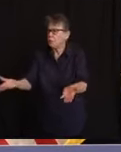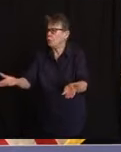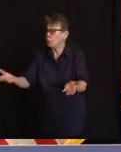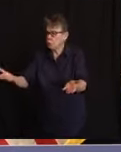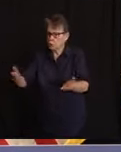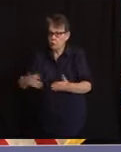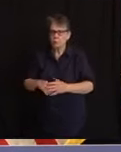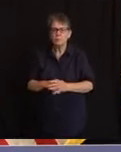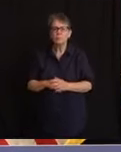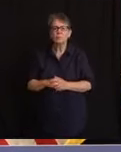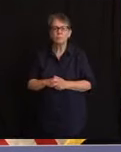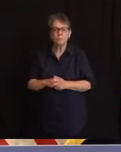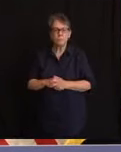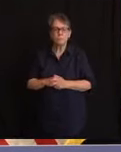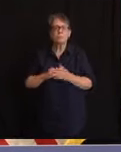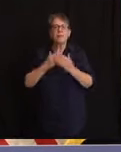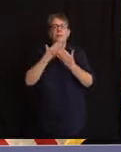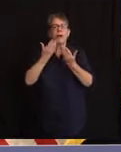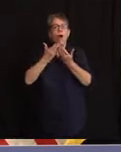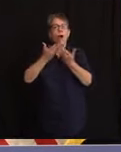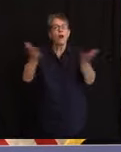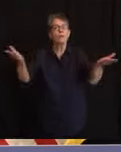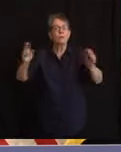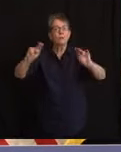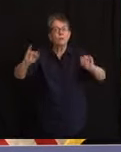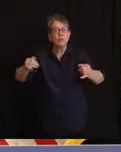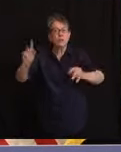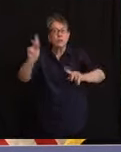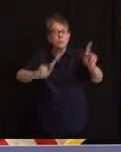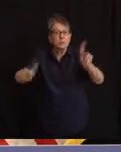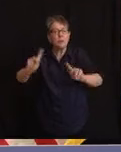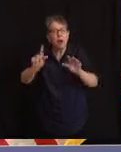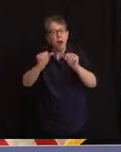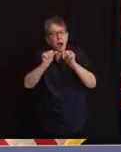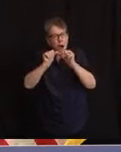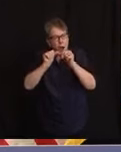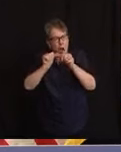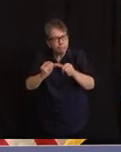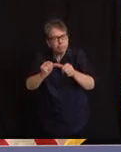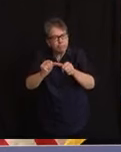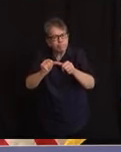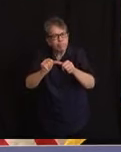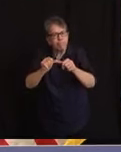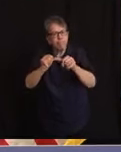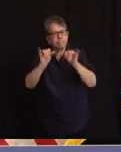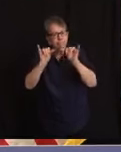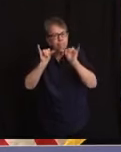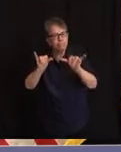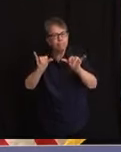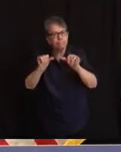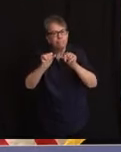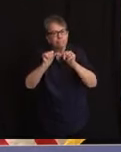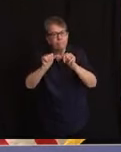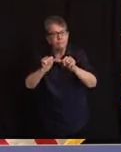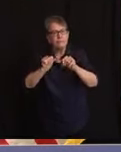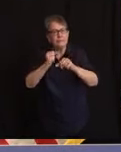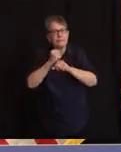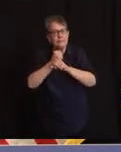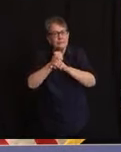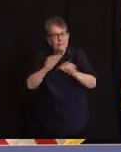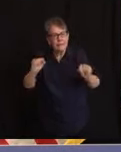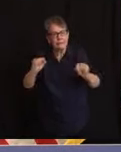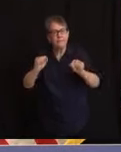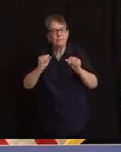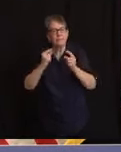of you, keep doing what you're doing. And if we keep doing what we're doing, we will get through this. As you